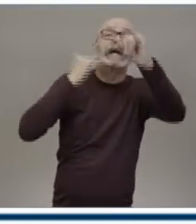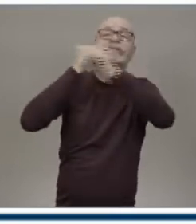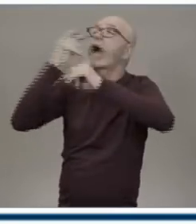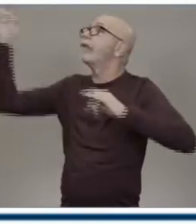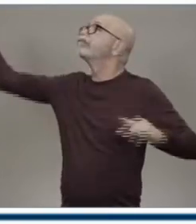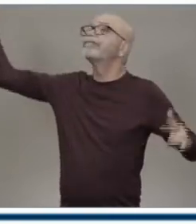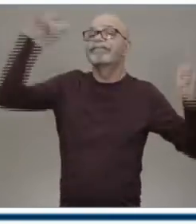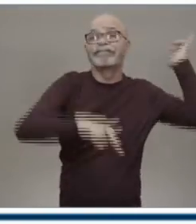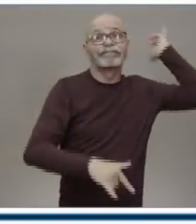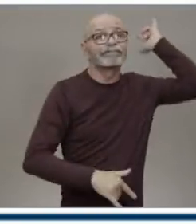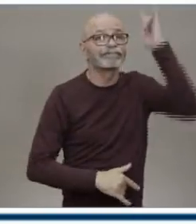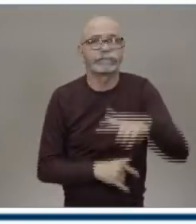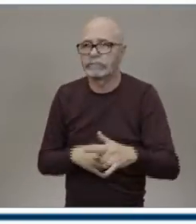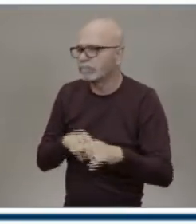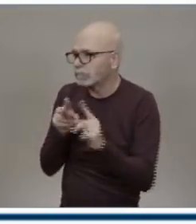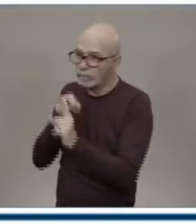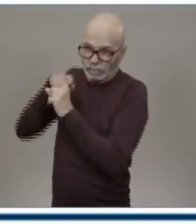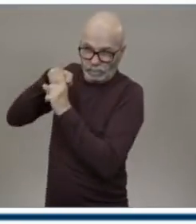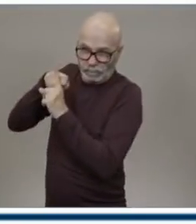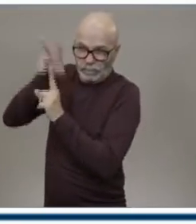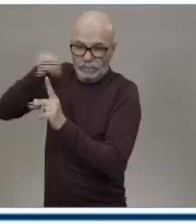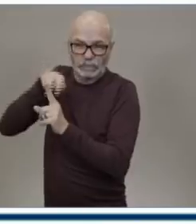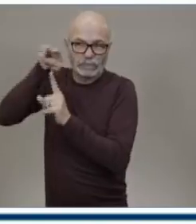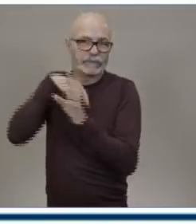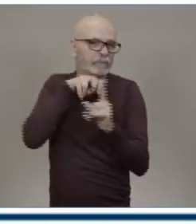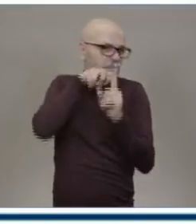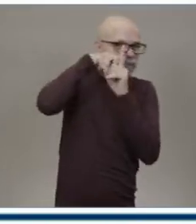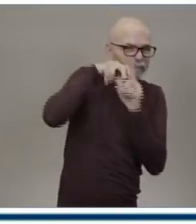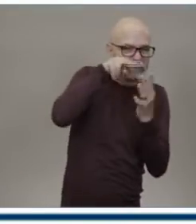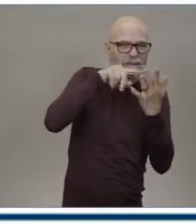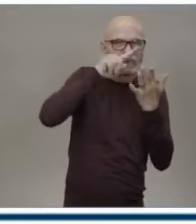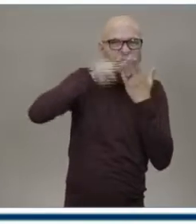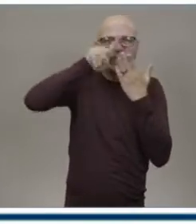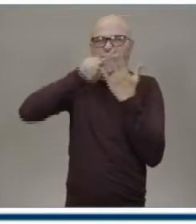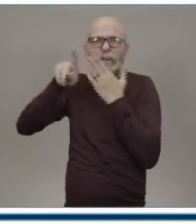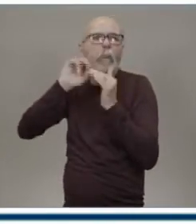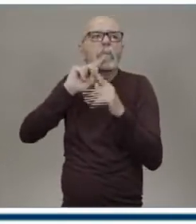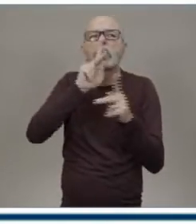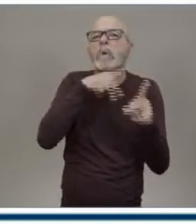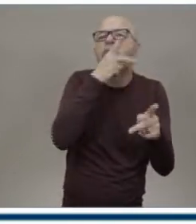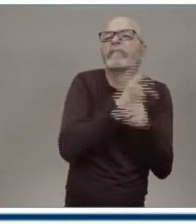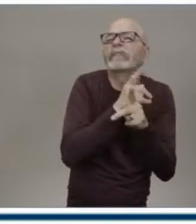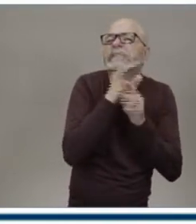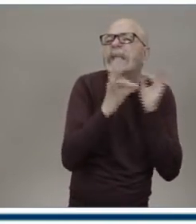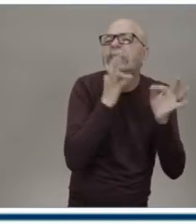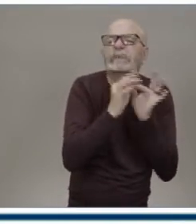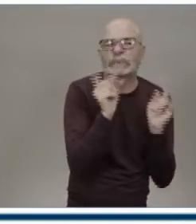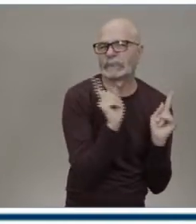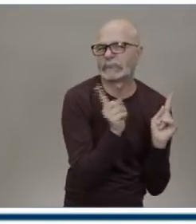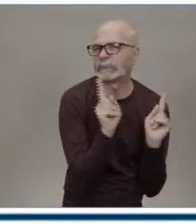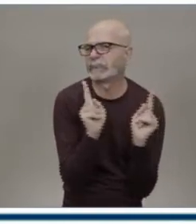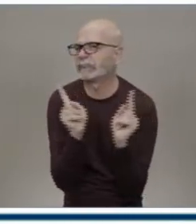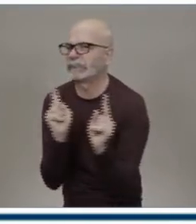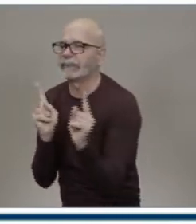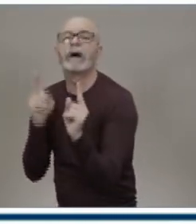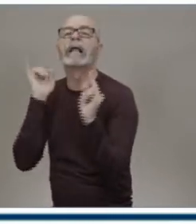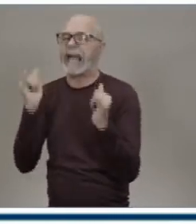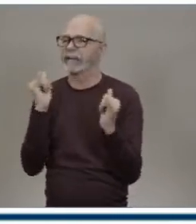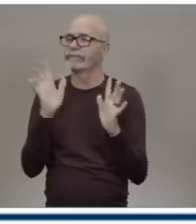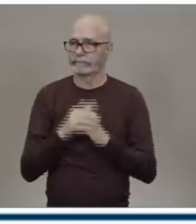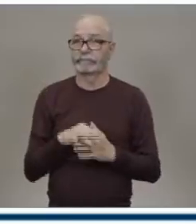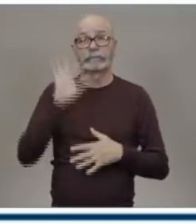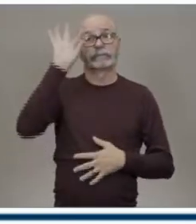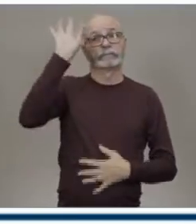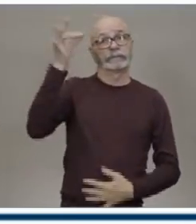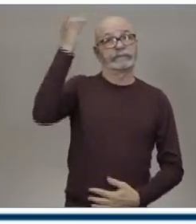they can request the appropriate genetic typing to be done. The federal government has extended the ban on travelers